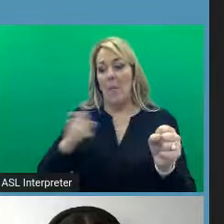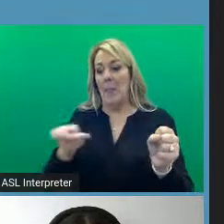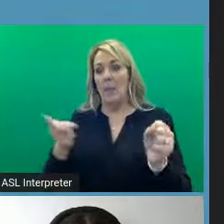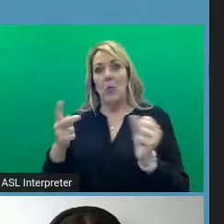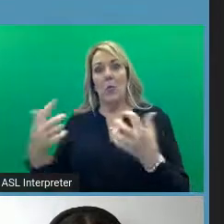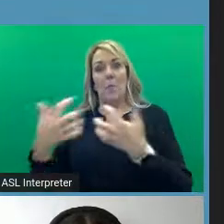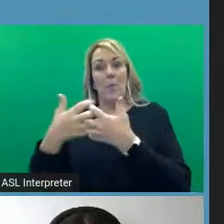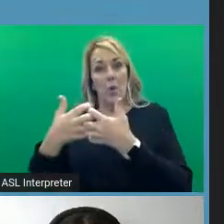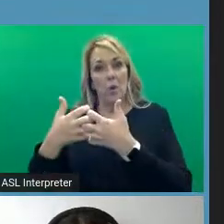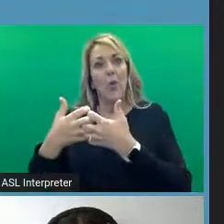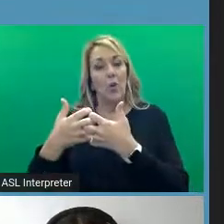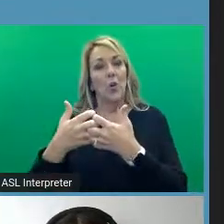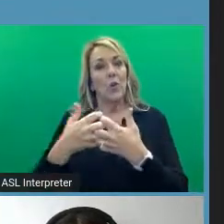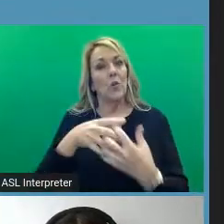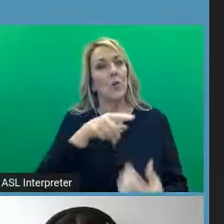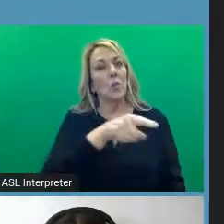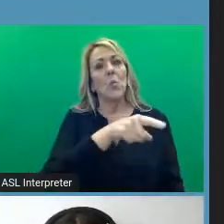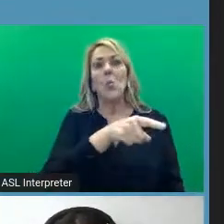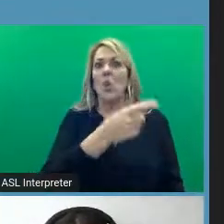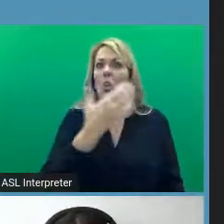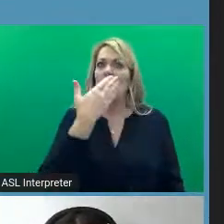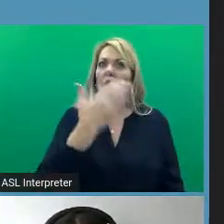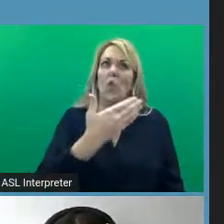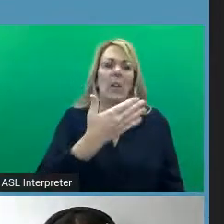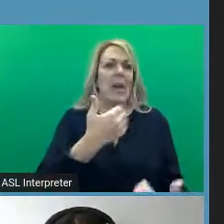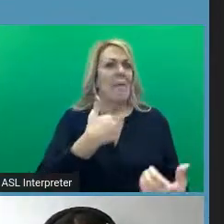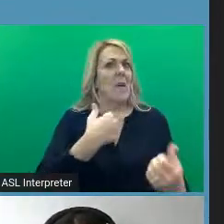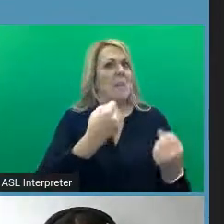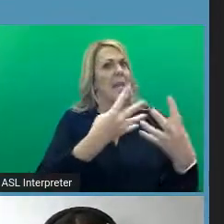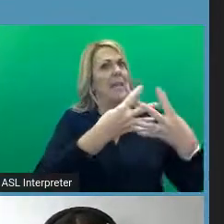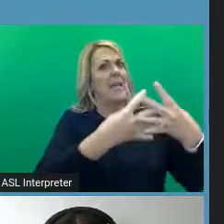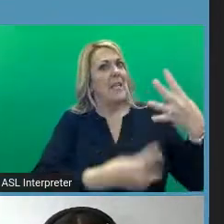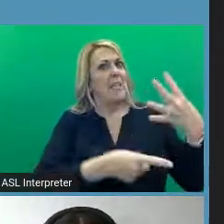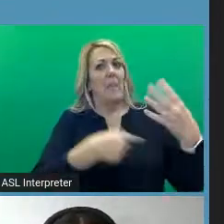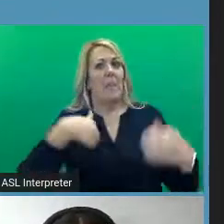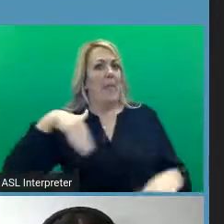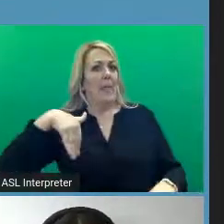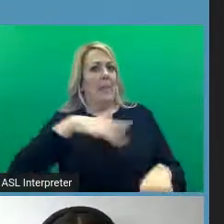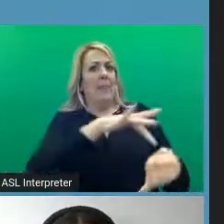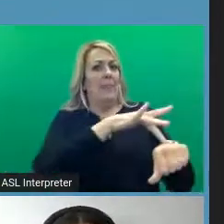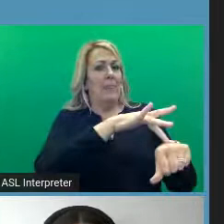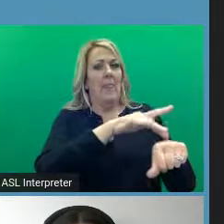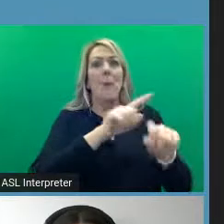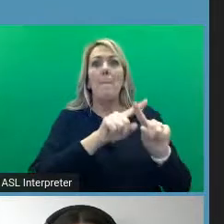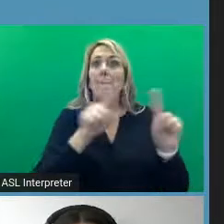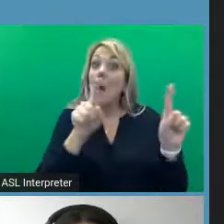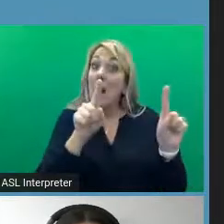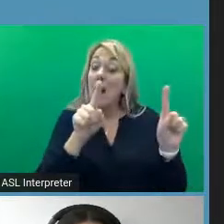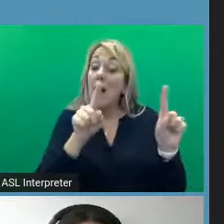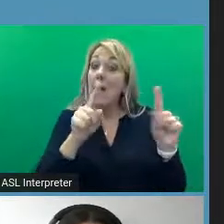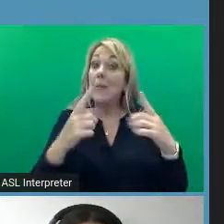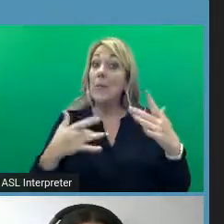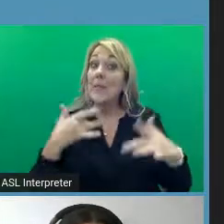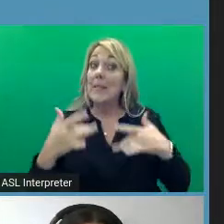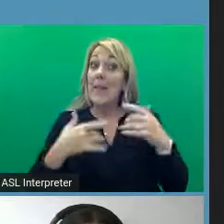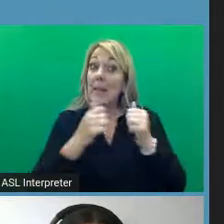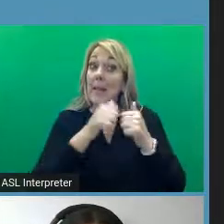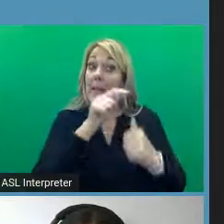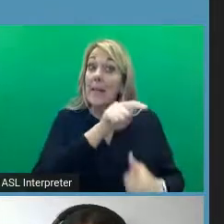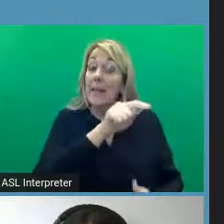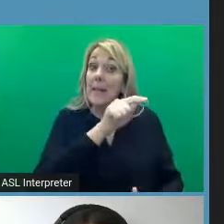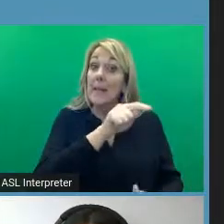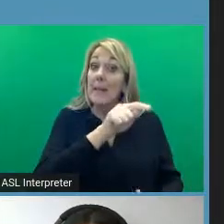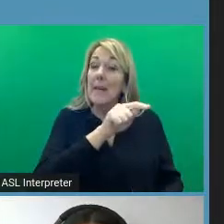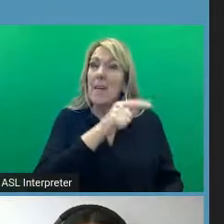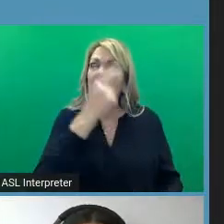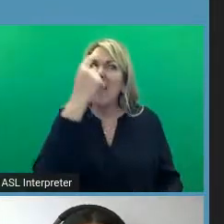And it's a very robust tool. I haven't had the chance to personally use it, but the very exciting thing that they're doing that